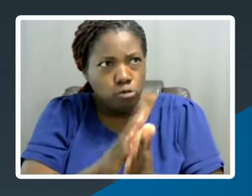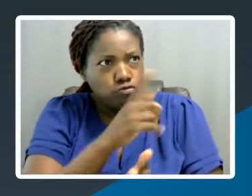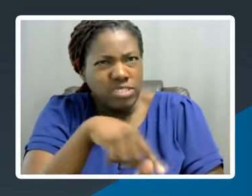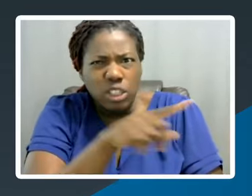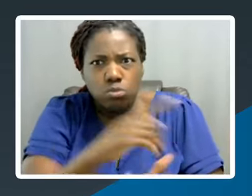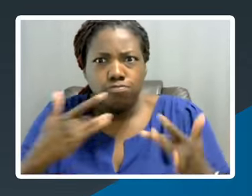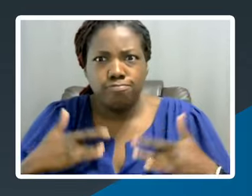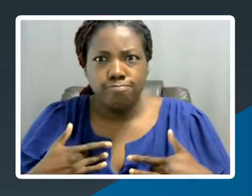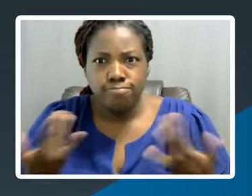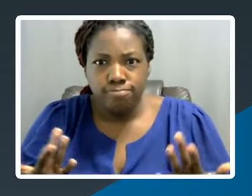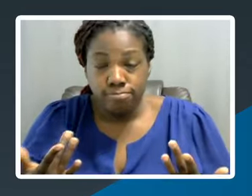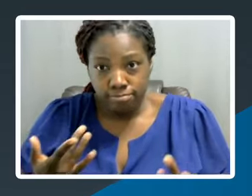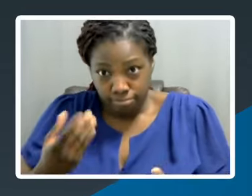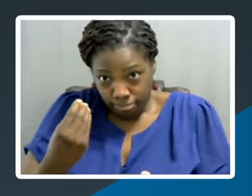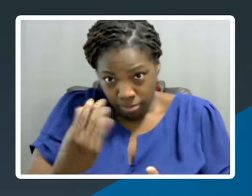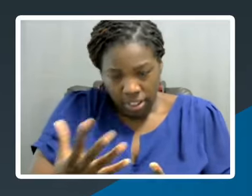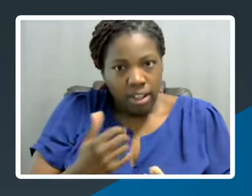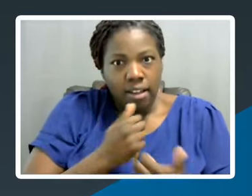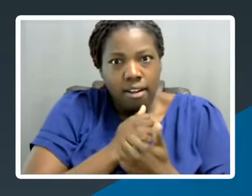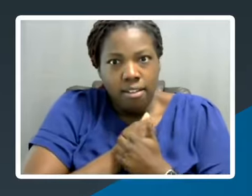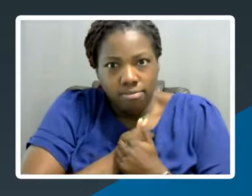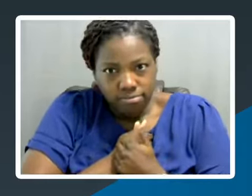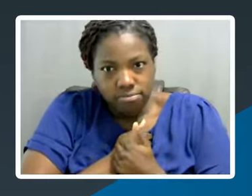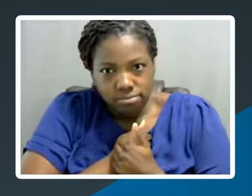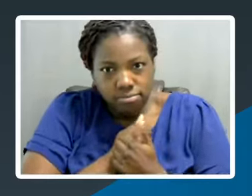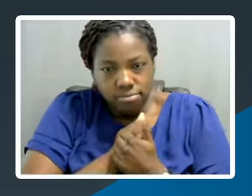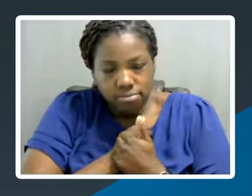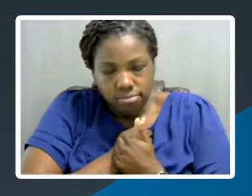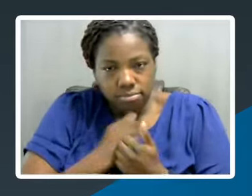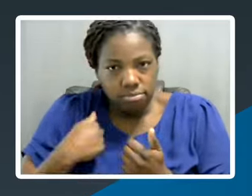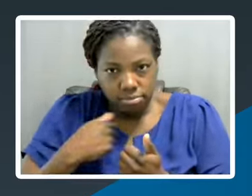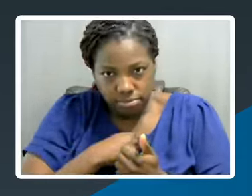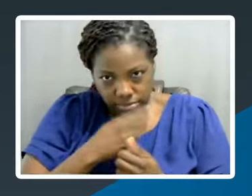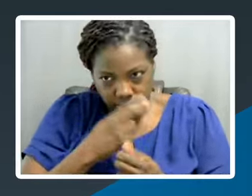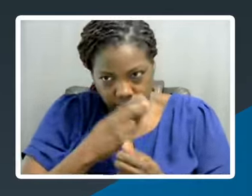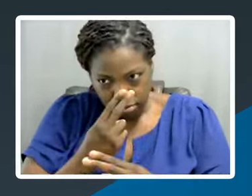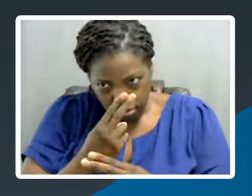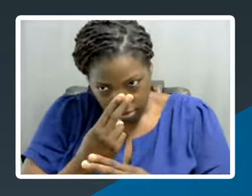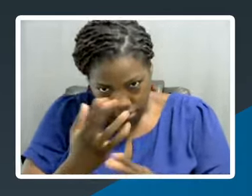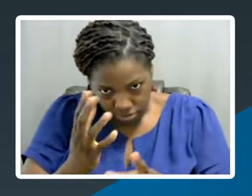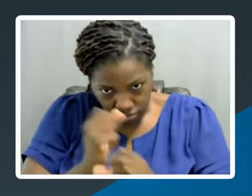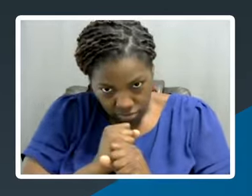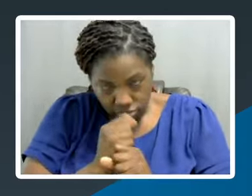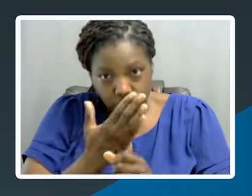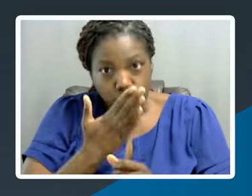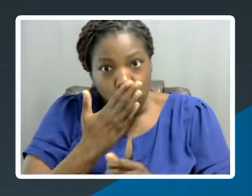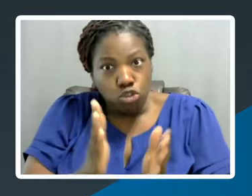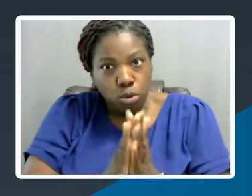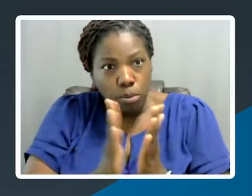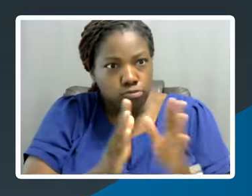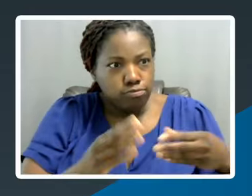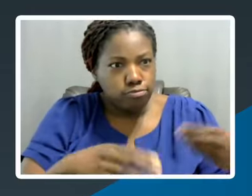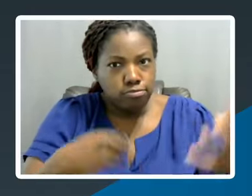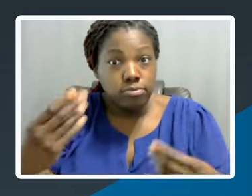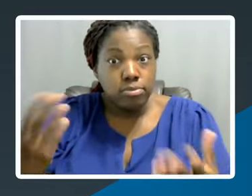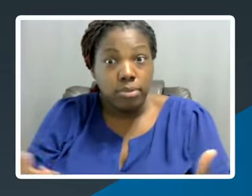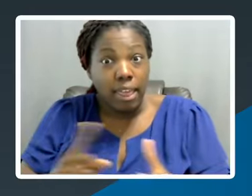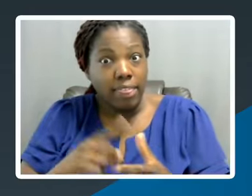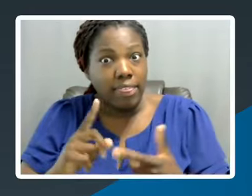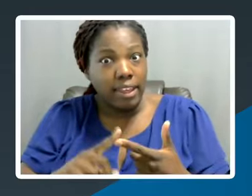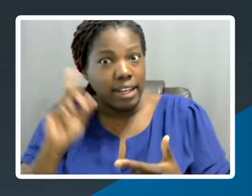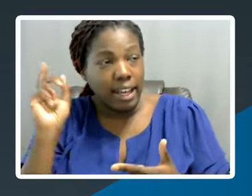by the way, I love that. I love that we are using we're getting good books in front of kids. But then I asked another question. I said, do